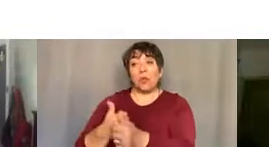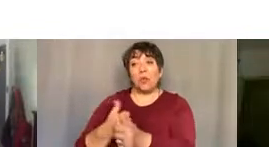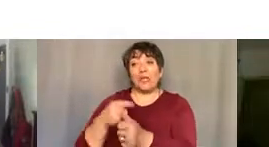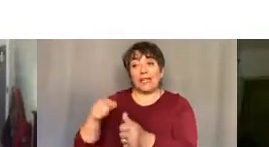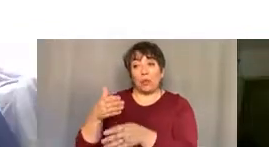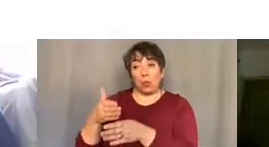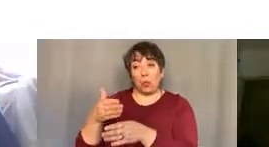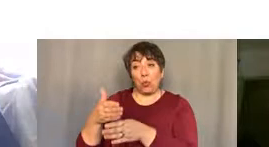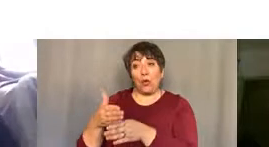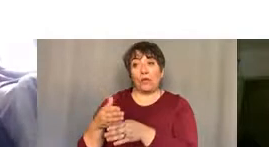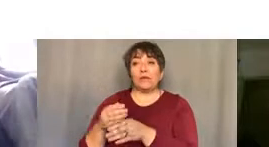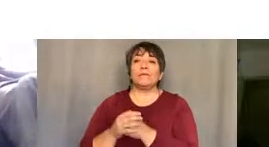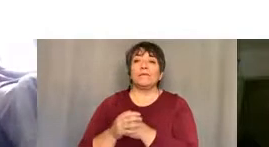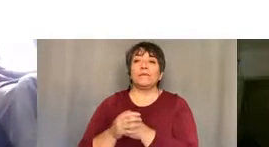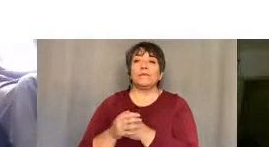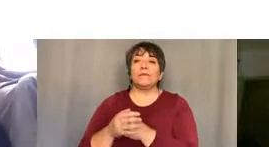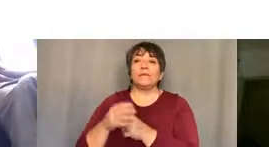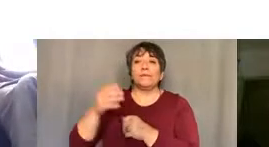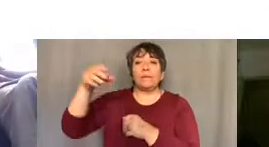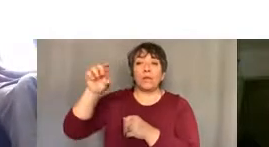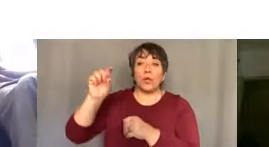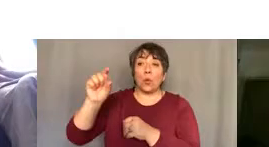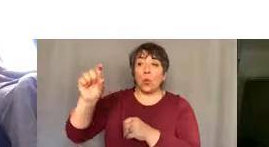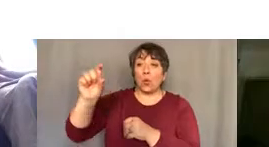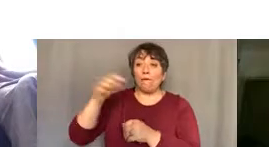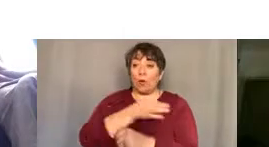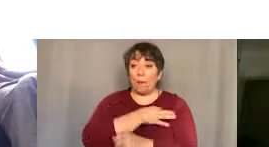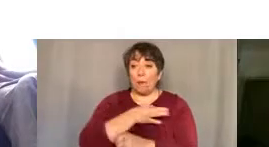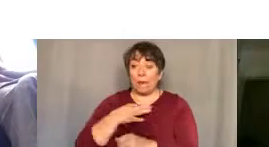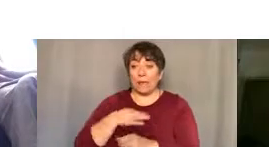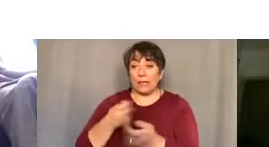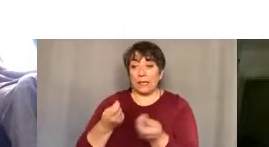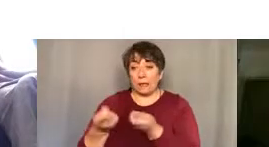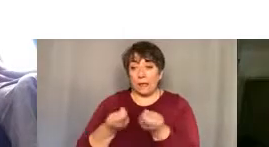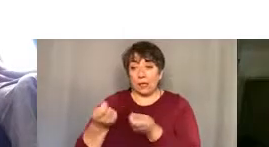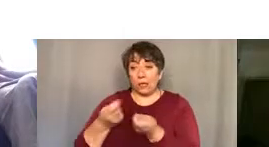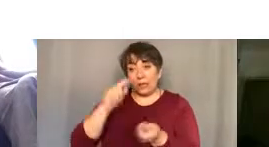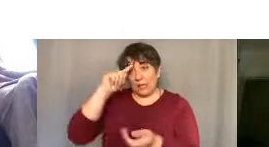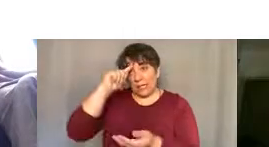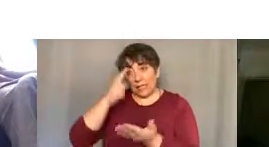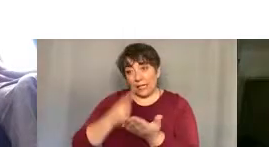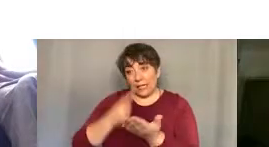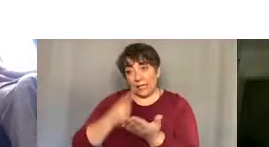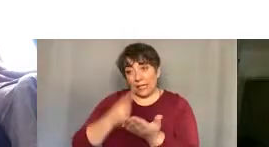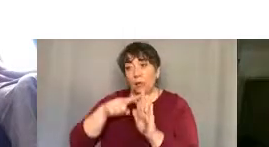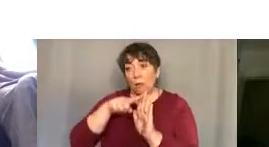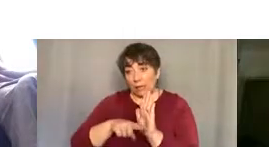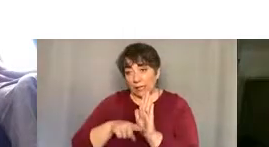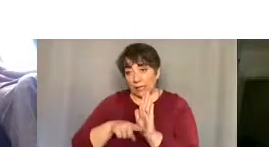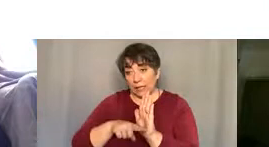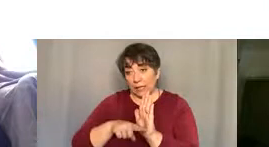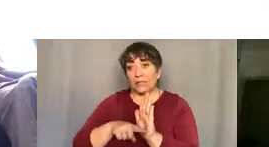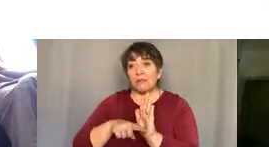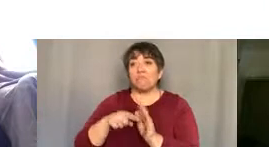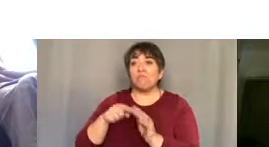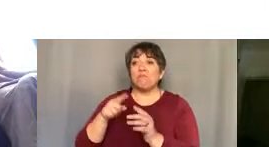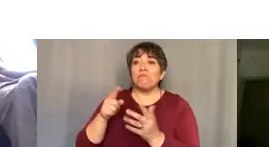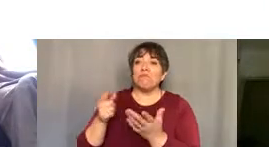one assistant director who leads on medicines management and clinical policies and decisions. So their work is leading on